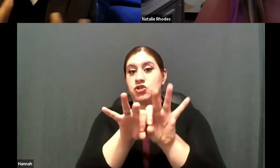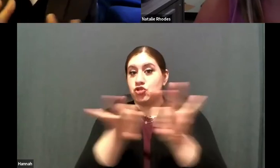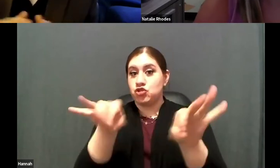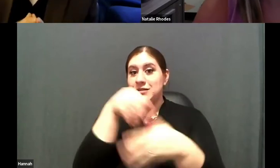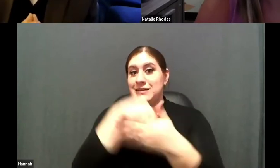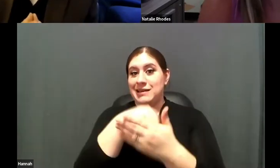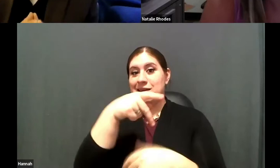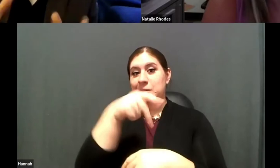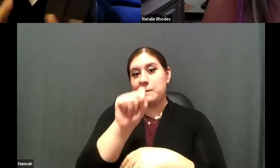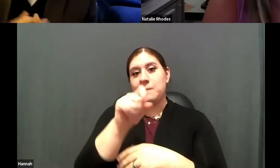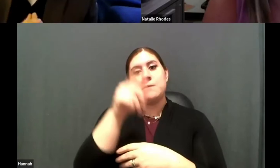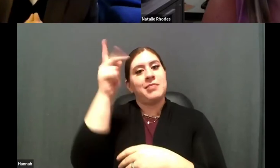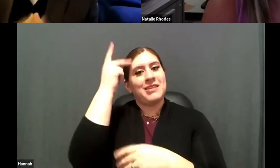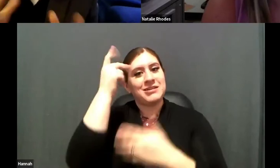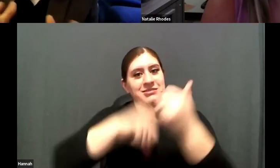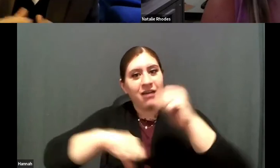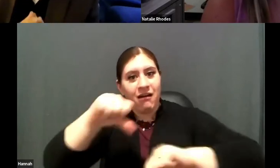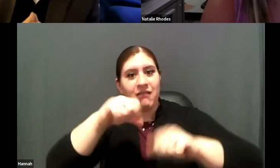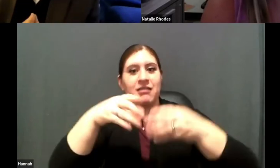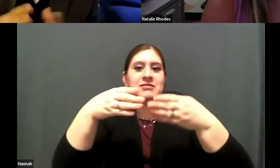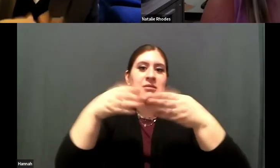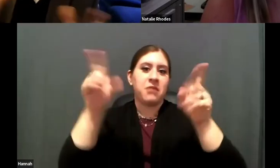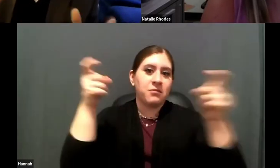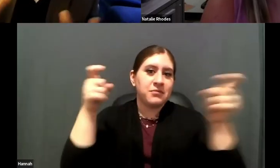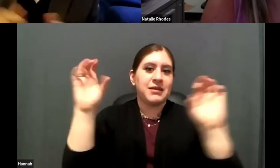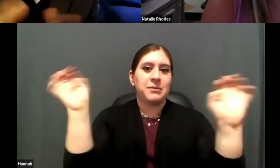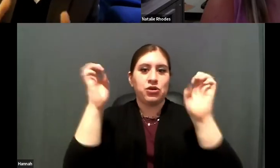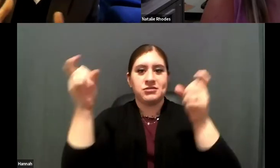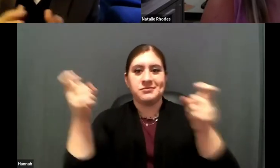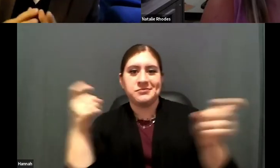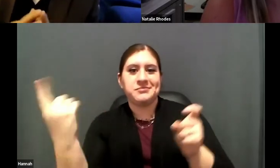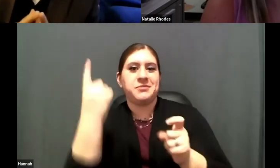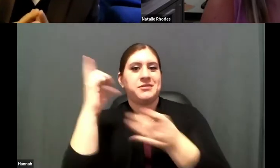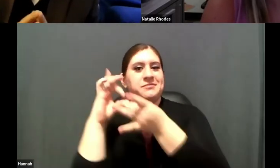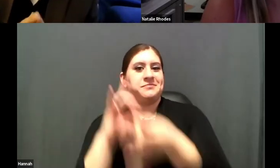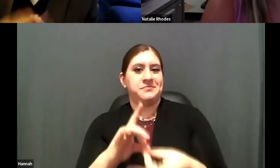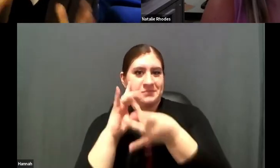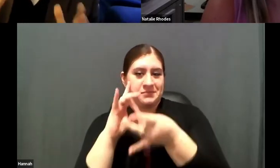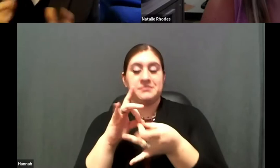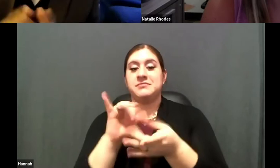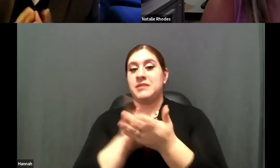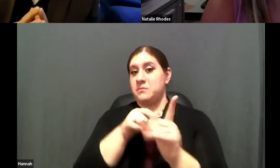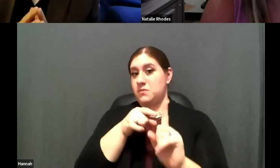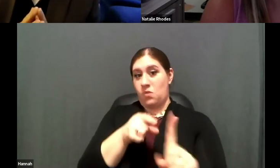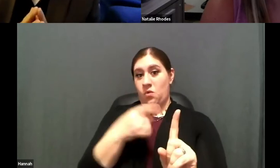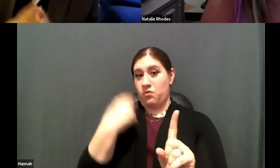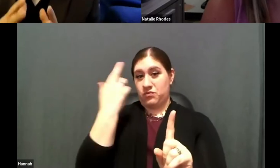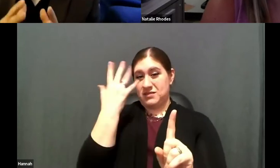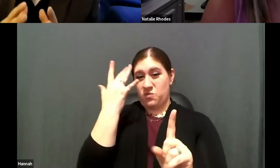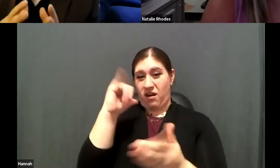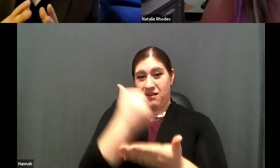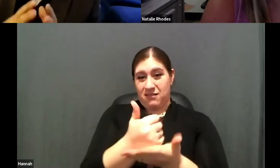political science or public administration, emergency management, or something relevant. The main thing we put that in there